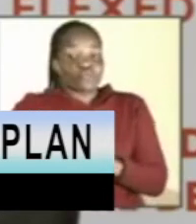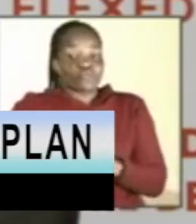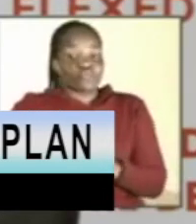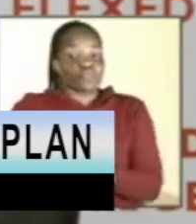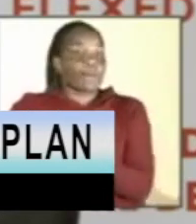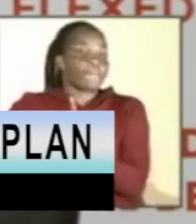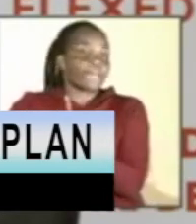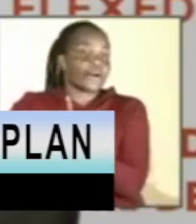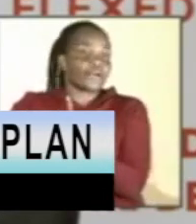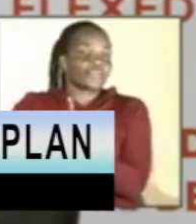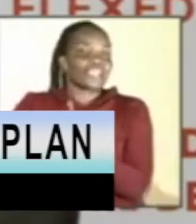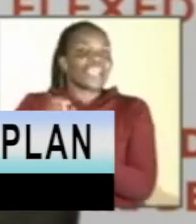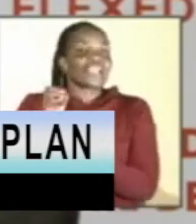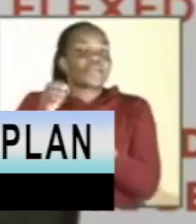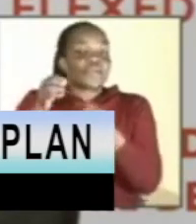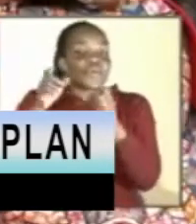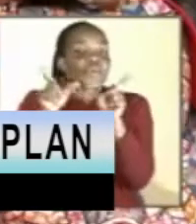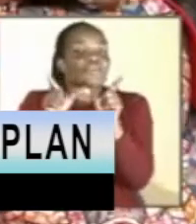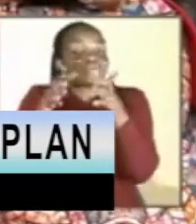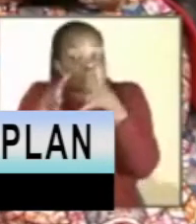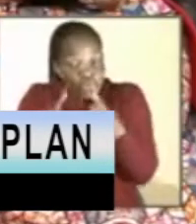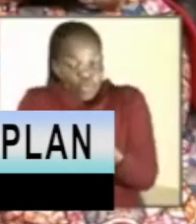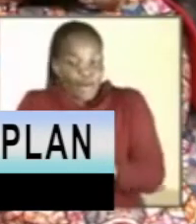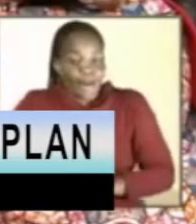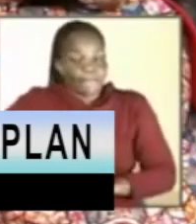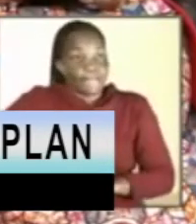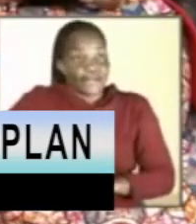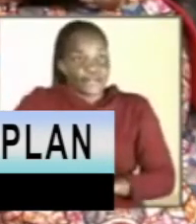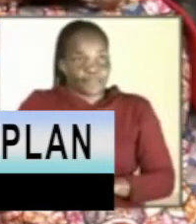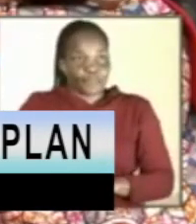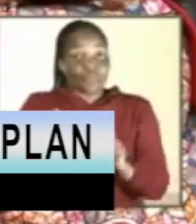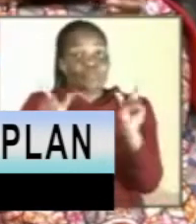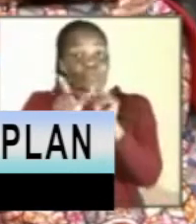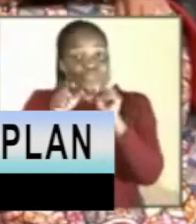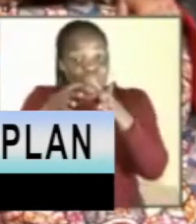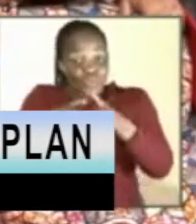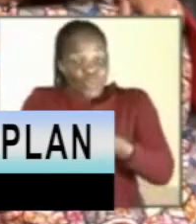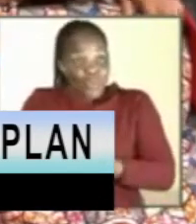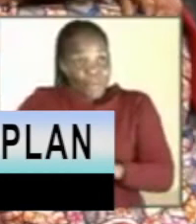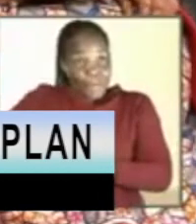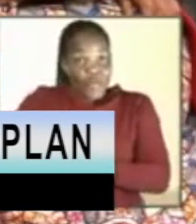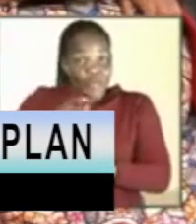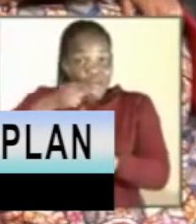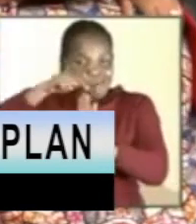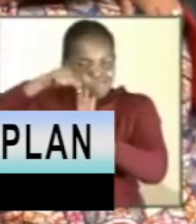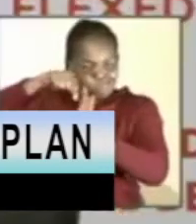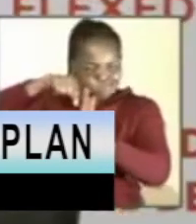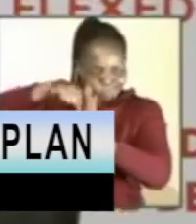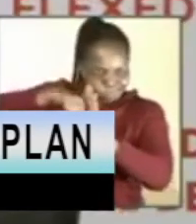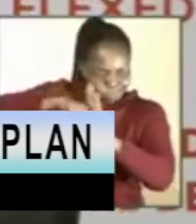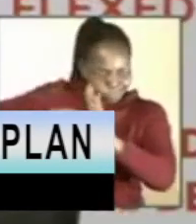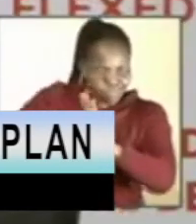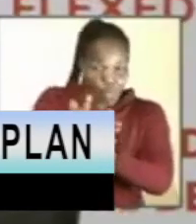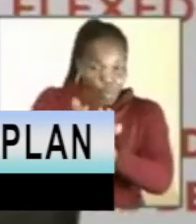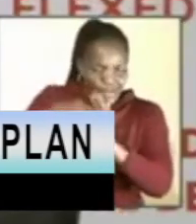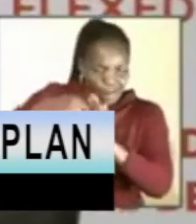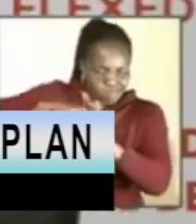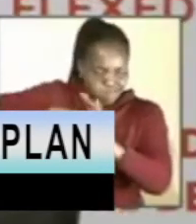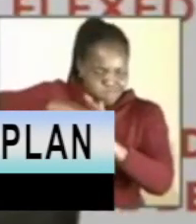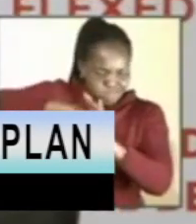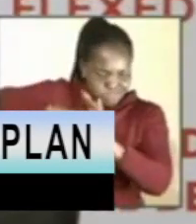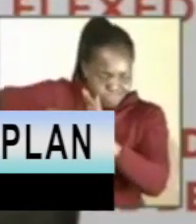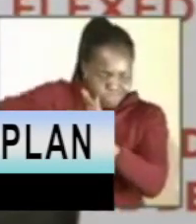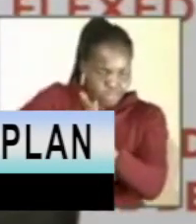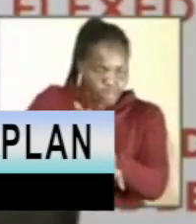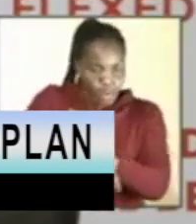to as Windhoek Rural. Within Windhoek Rural, we have also drilled some boreholes. We drilled 15